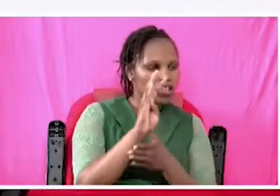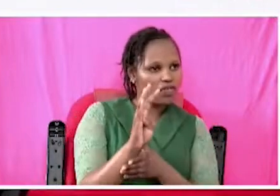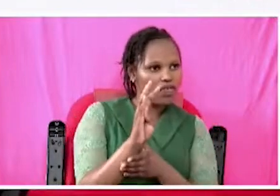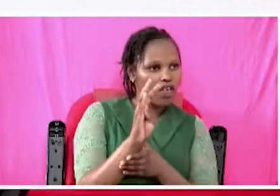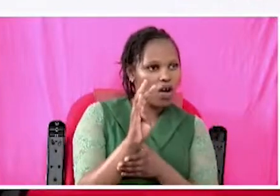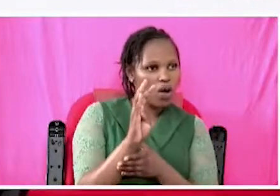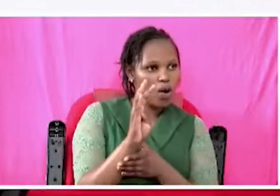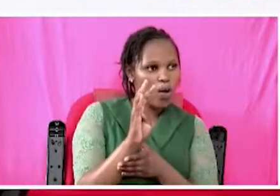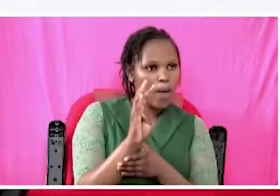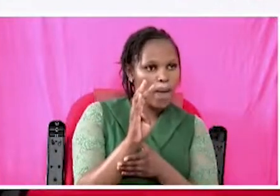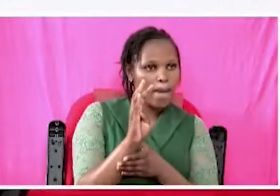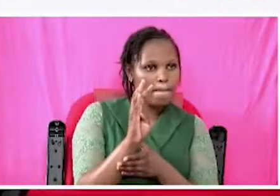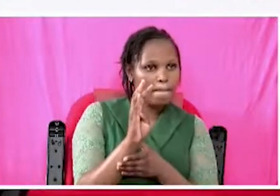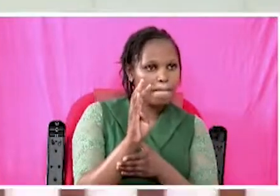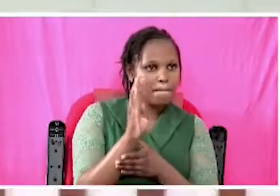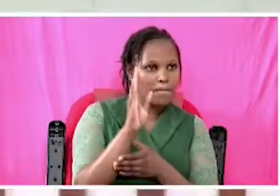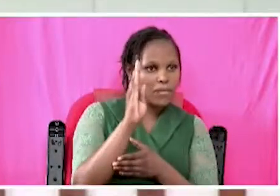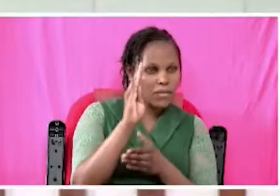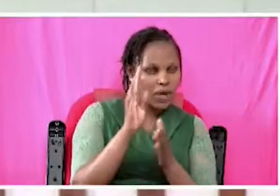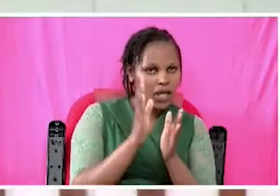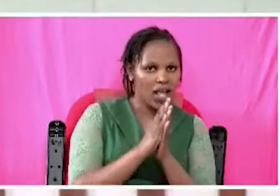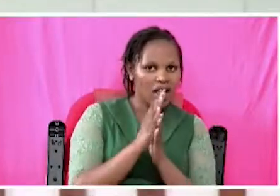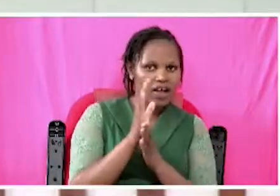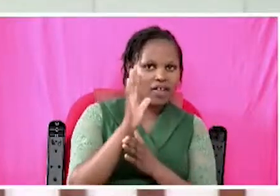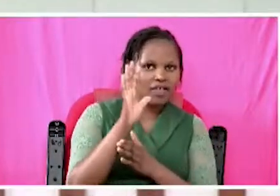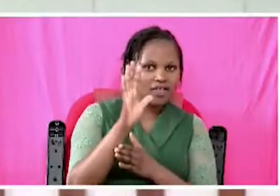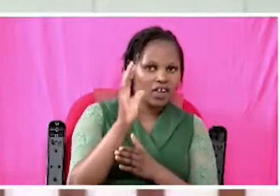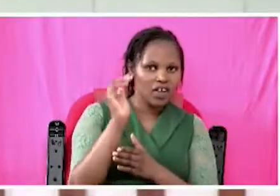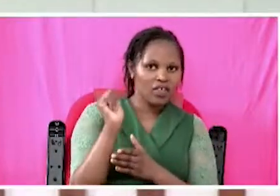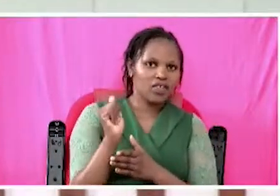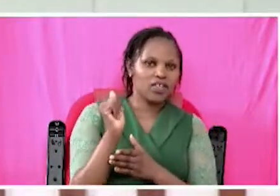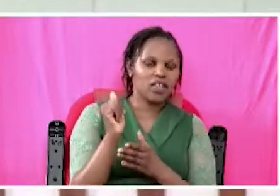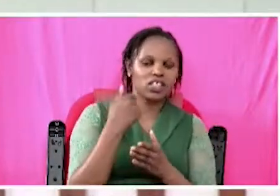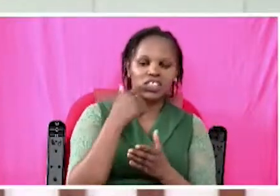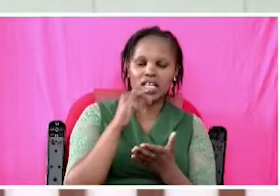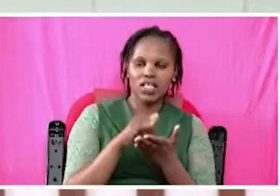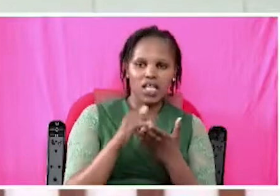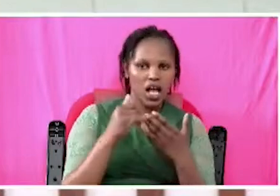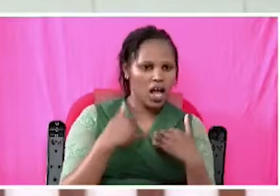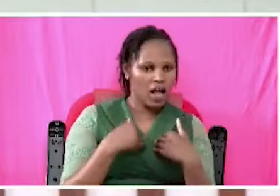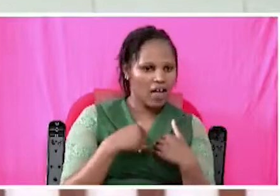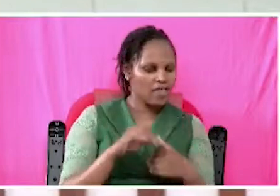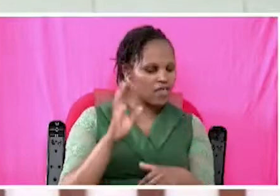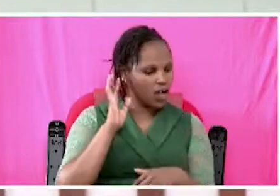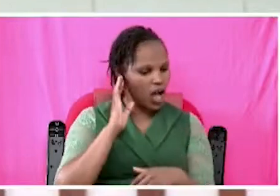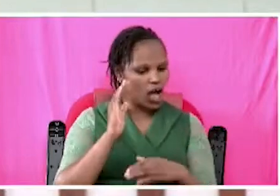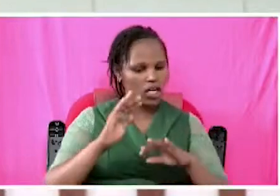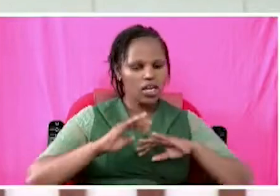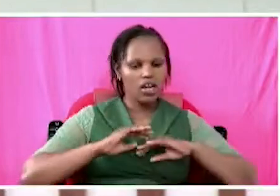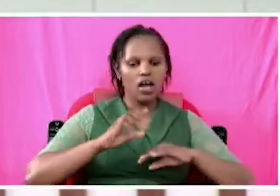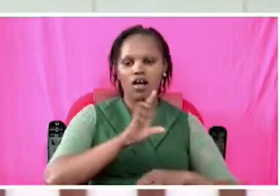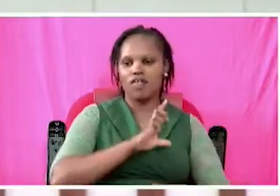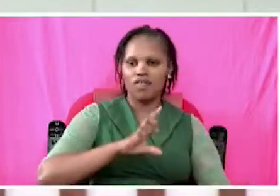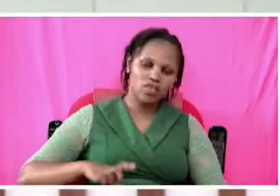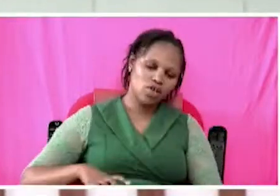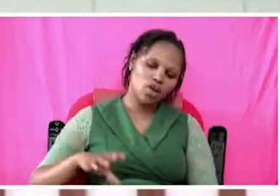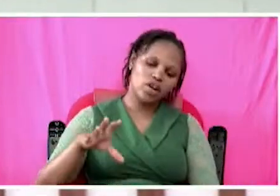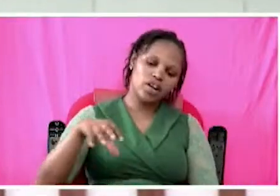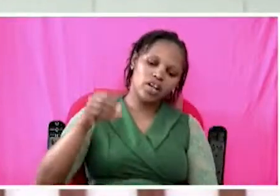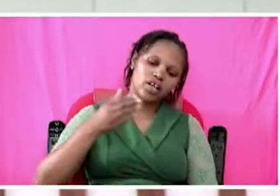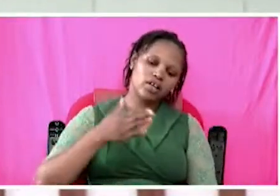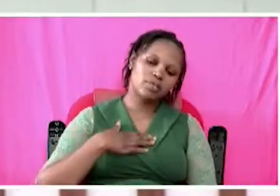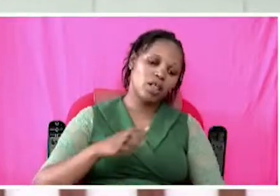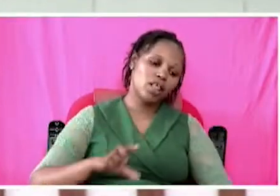5a, he says, "I've had enough, Lord. Take my life. I'm no better than my